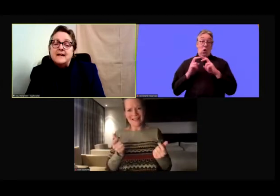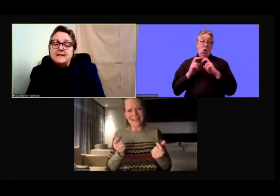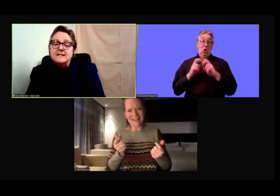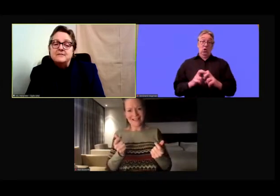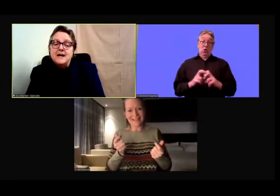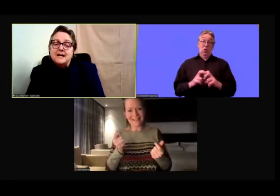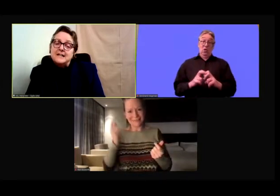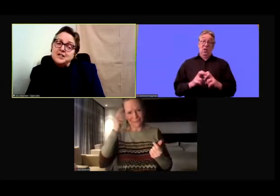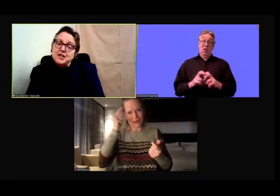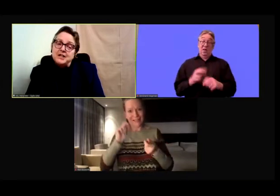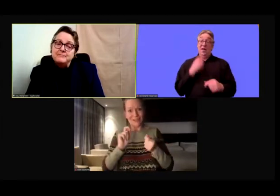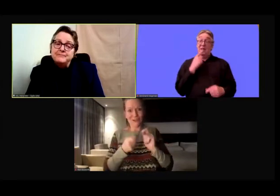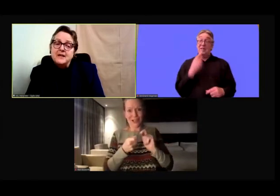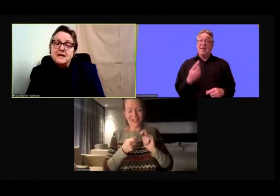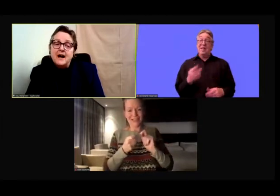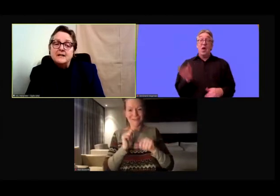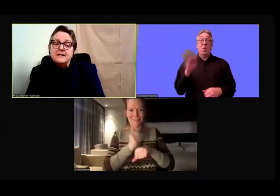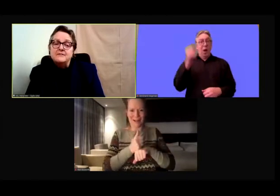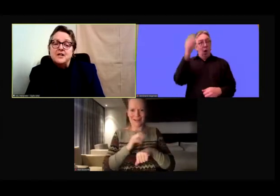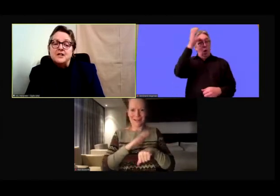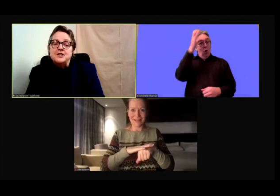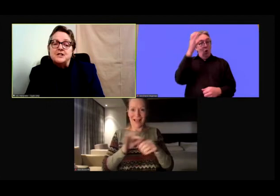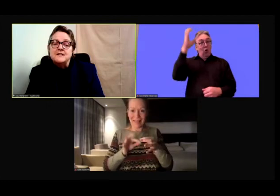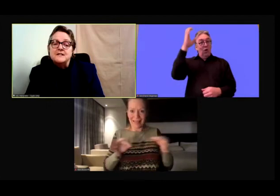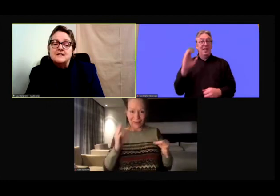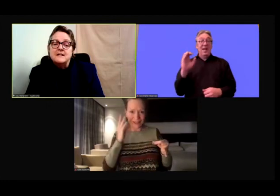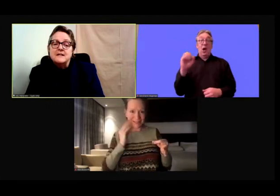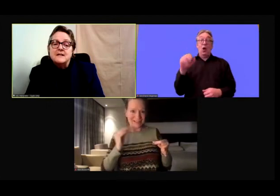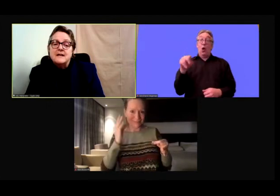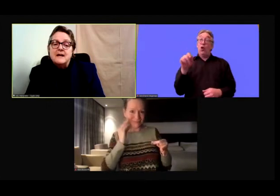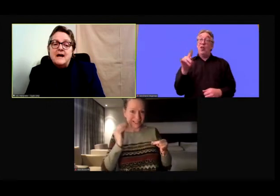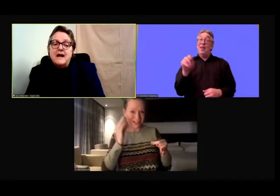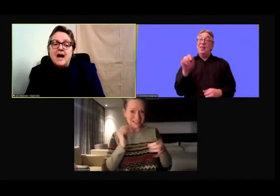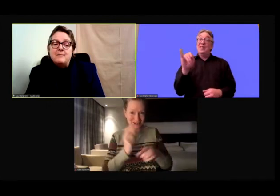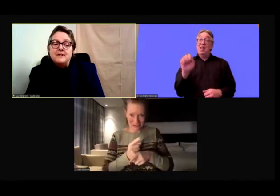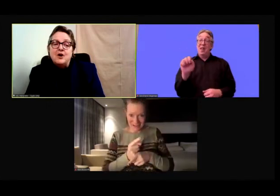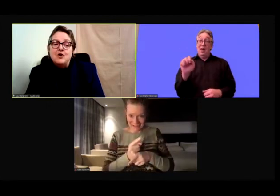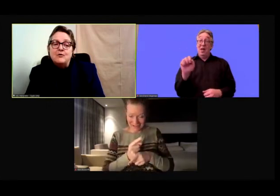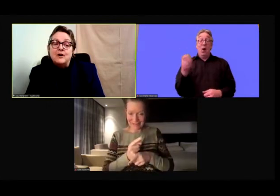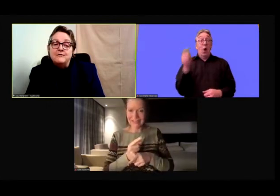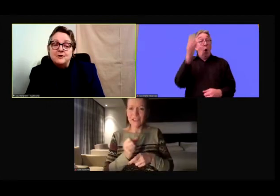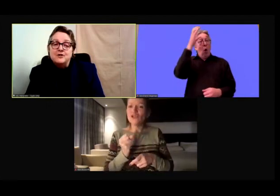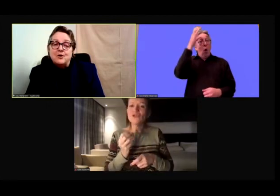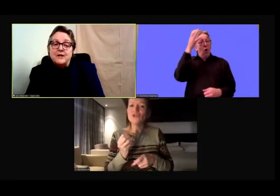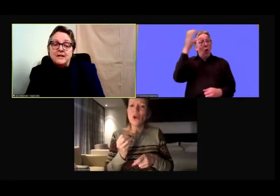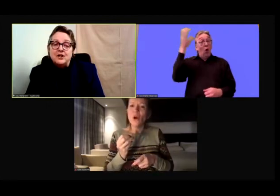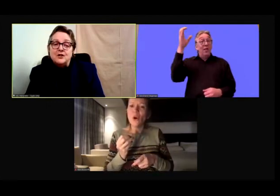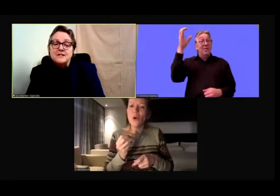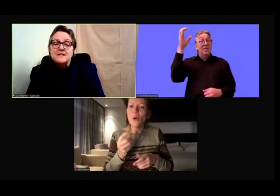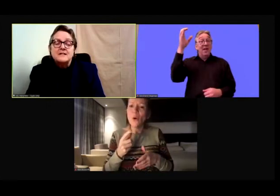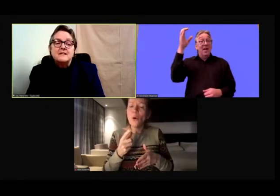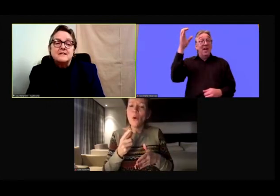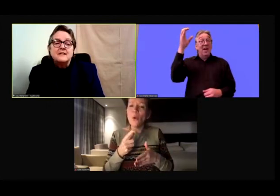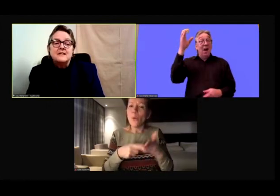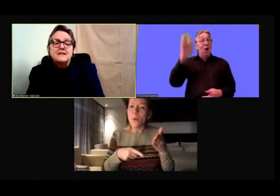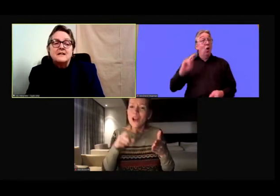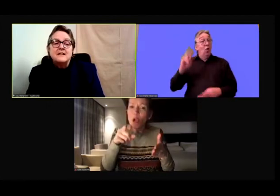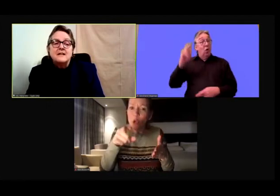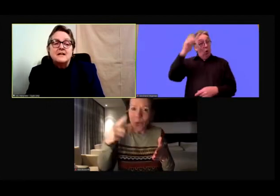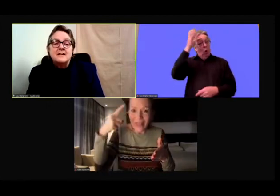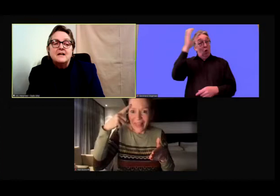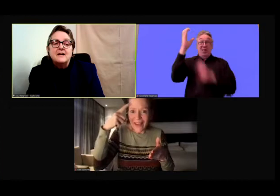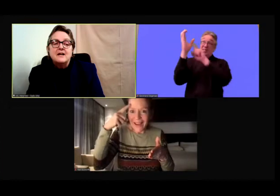in the case of cognition, cognitive changes happen over a few short years.